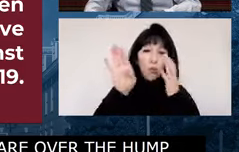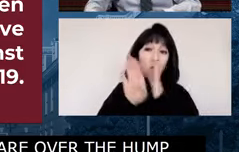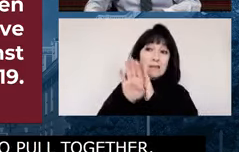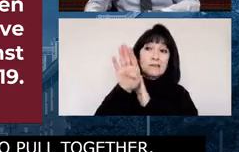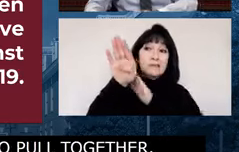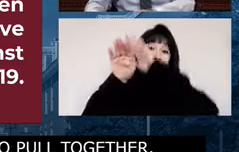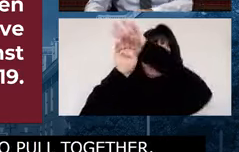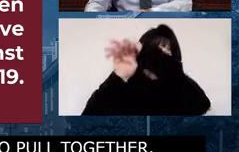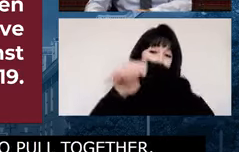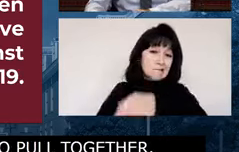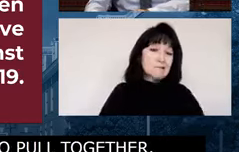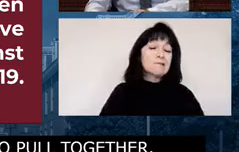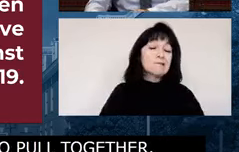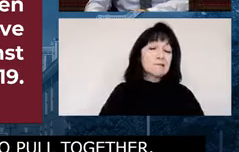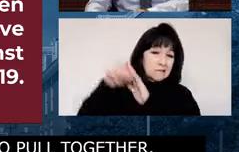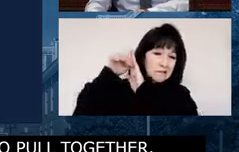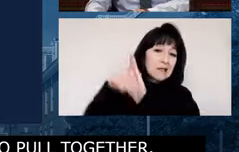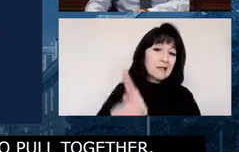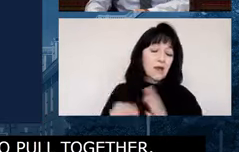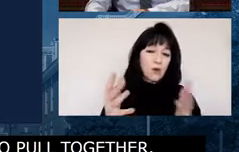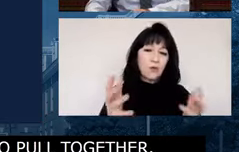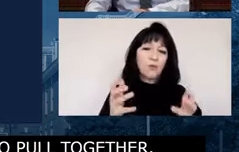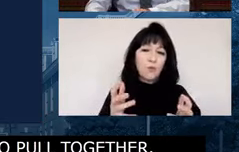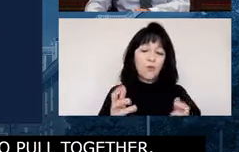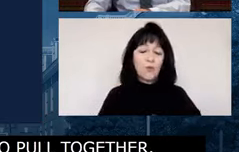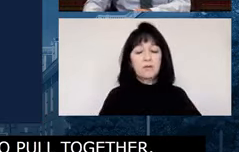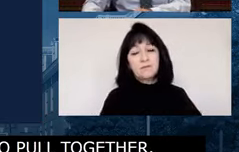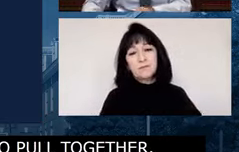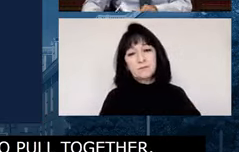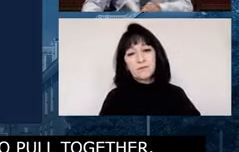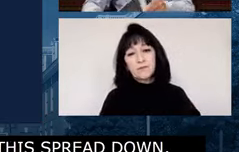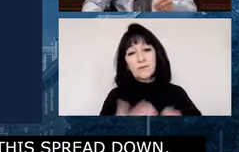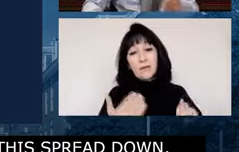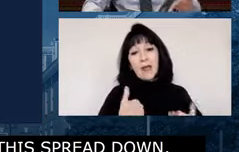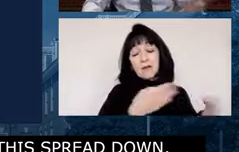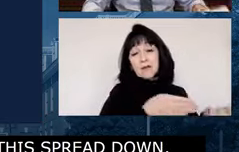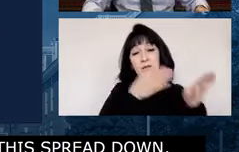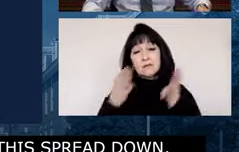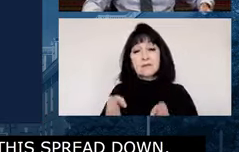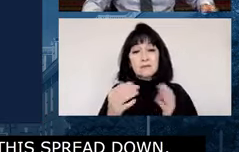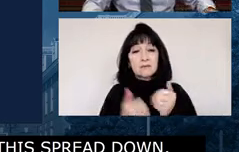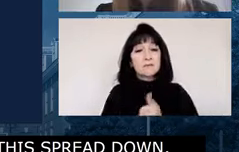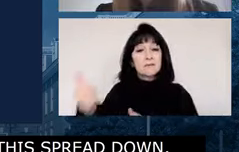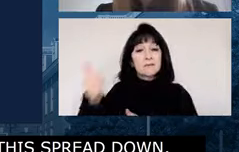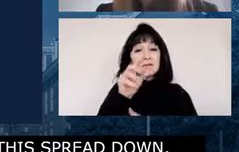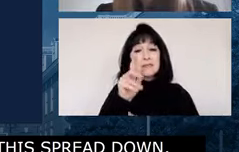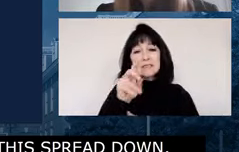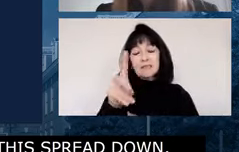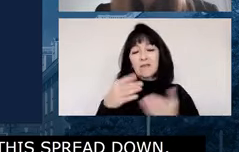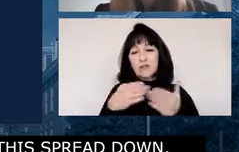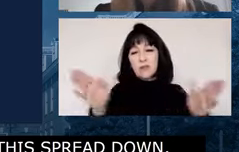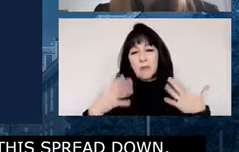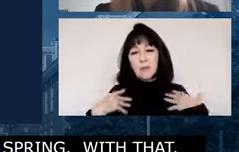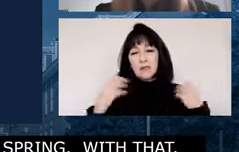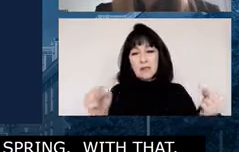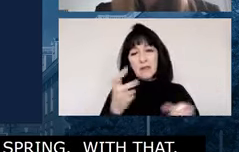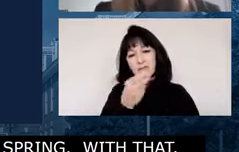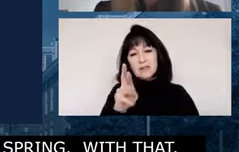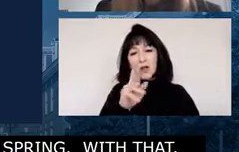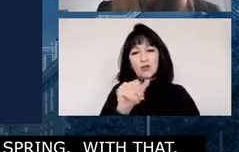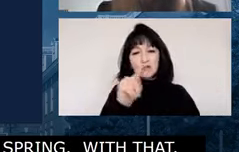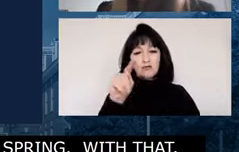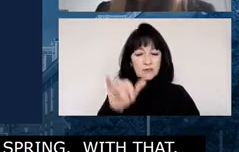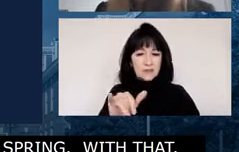with that, I'm going to turn it over to Dr. Carol Rattay, the Director of the Division of Public Health. Dr. Rattay. Thanks so much,